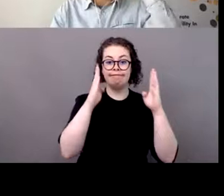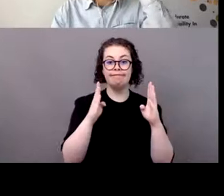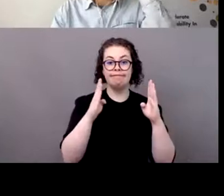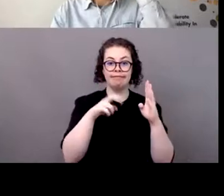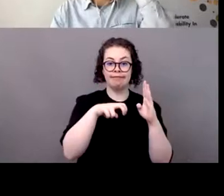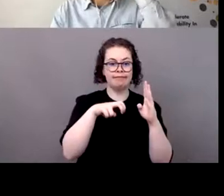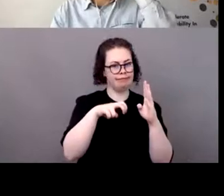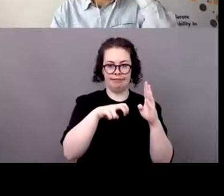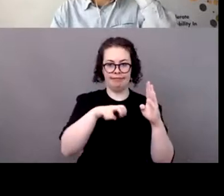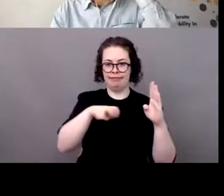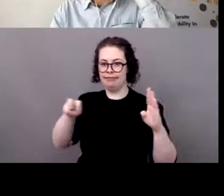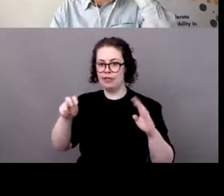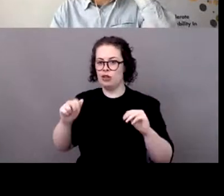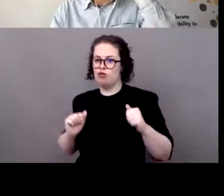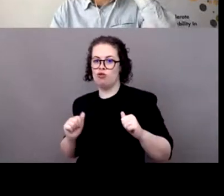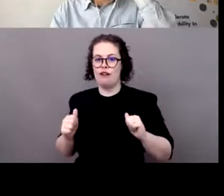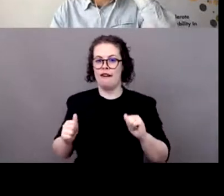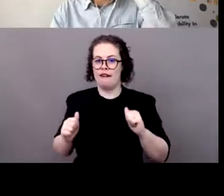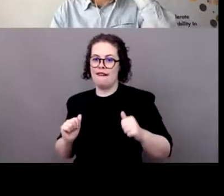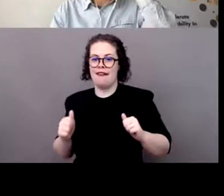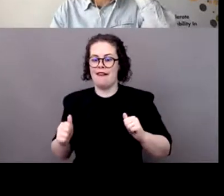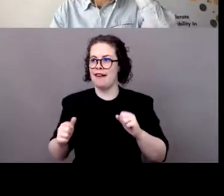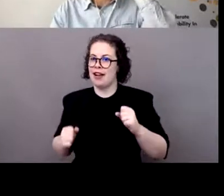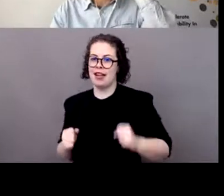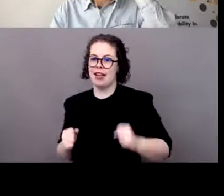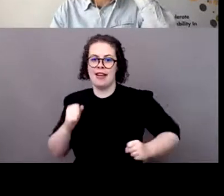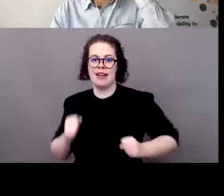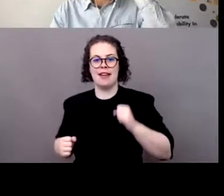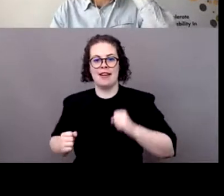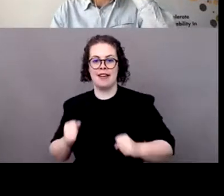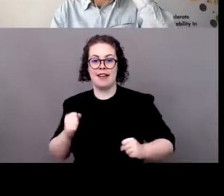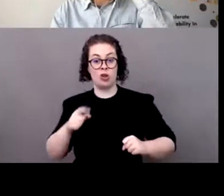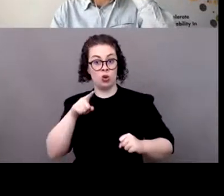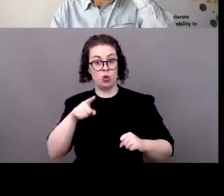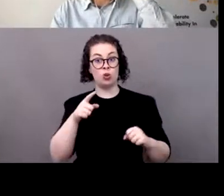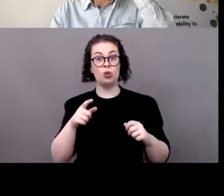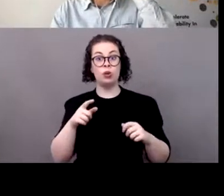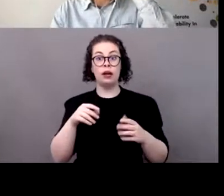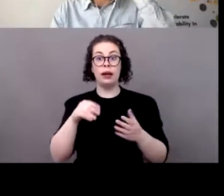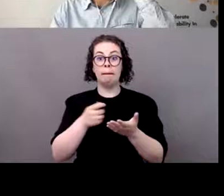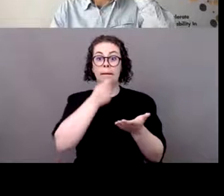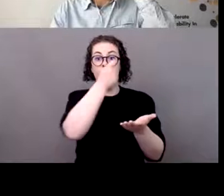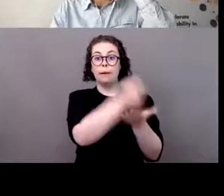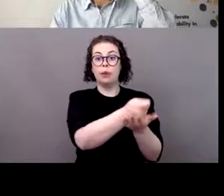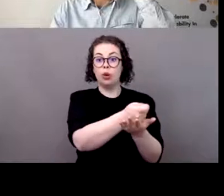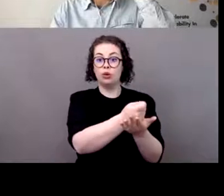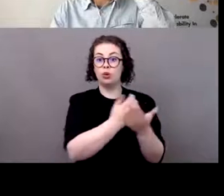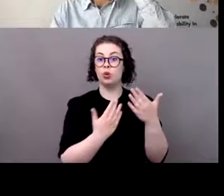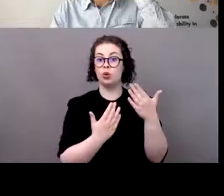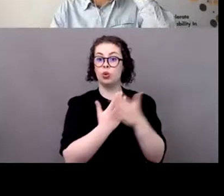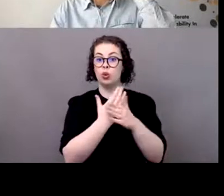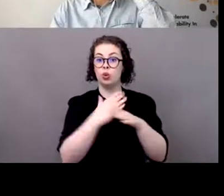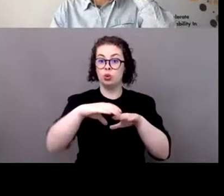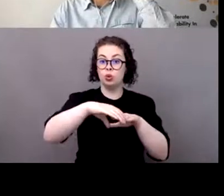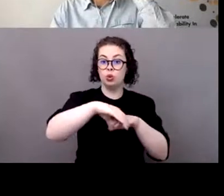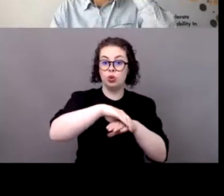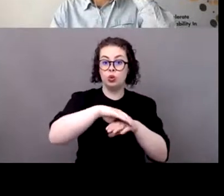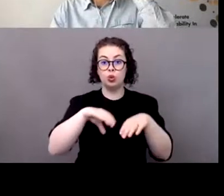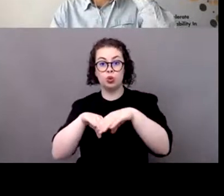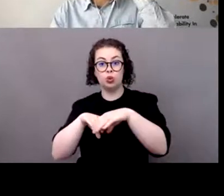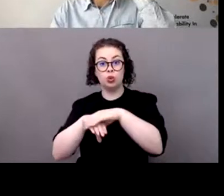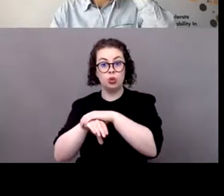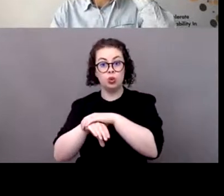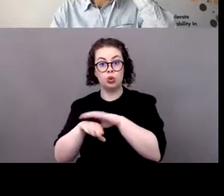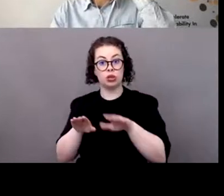if you did not buy new shoes, maybe if you do not take if you do not take a